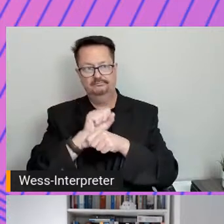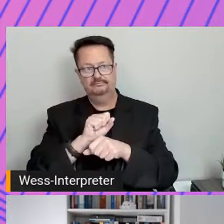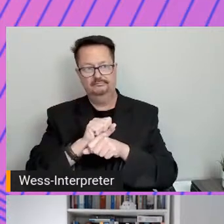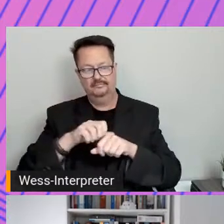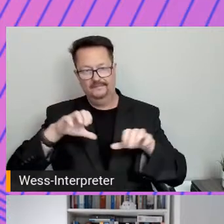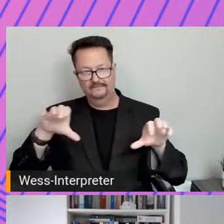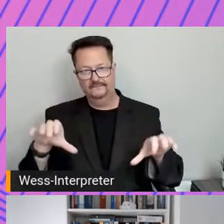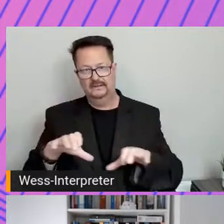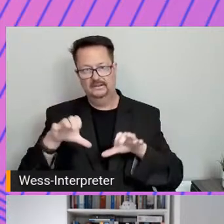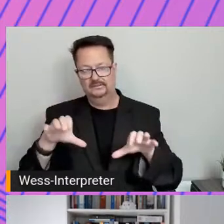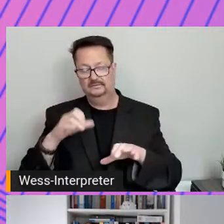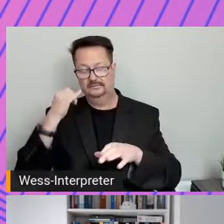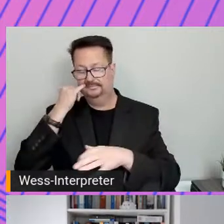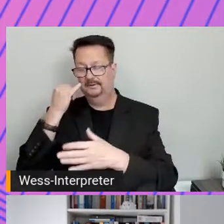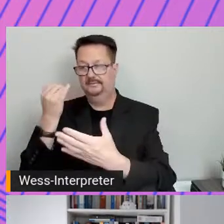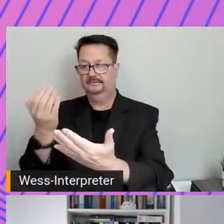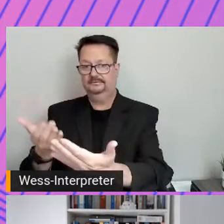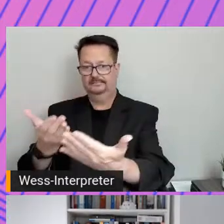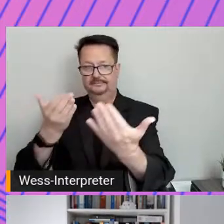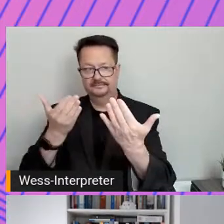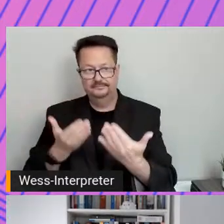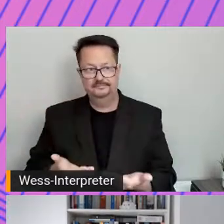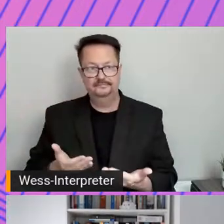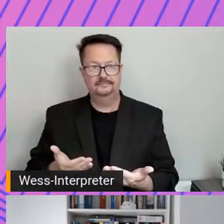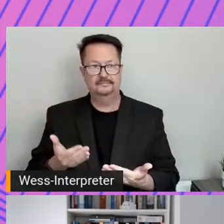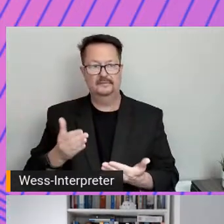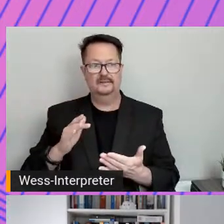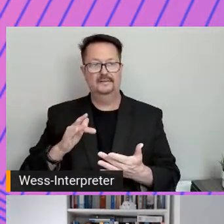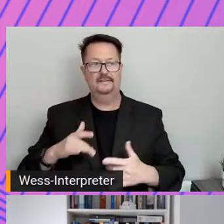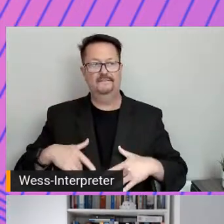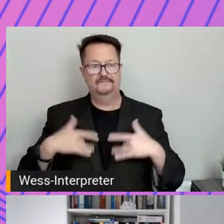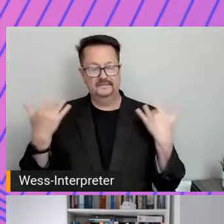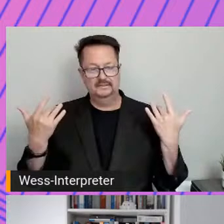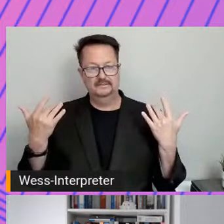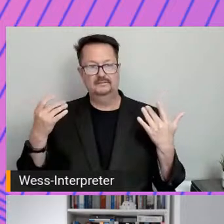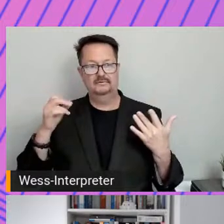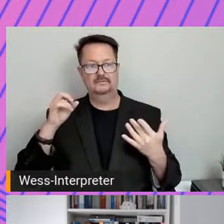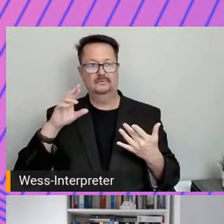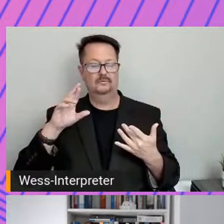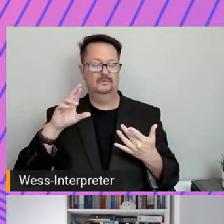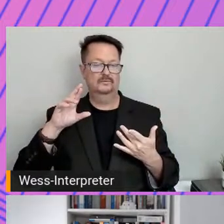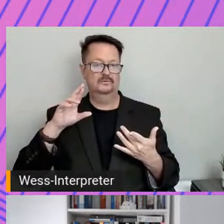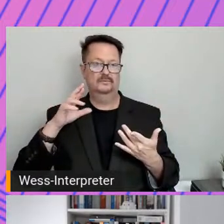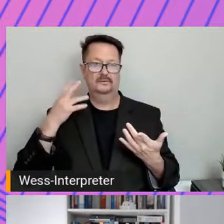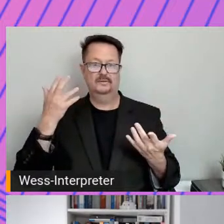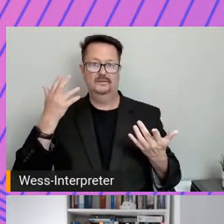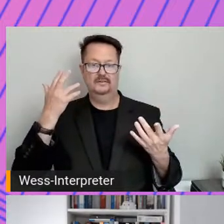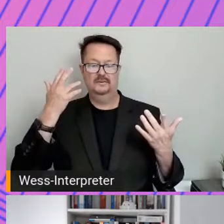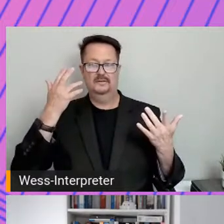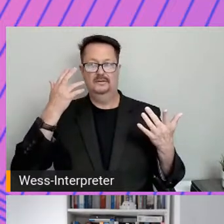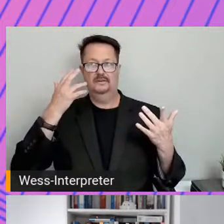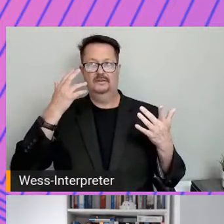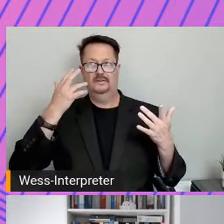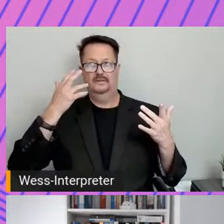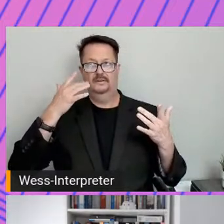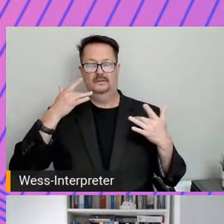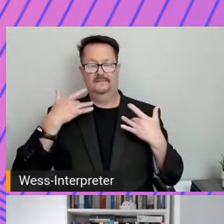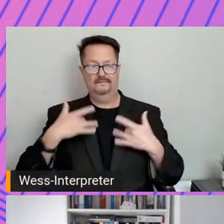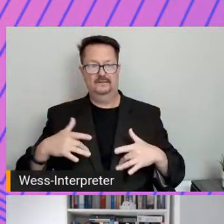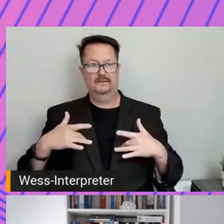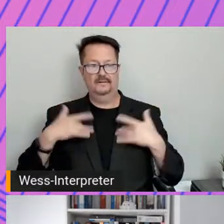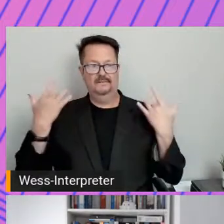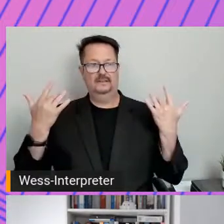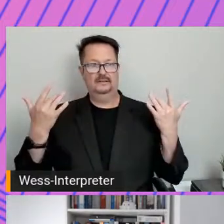when an event arrives or when a web request arrives. Now it's time to invoke that function code. Now, it's important to